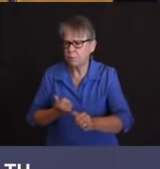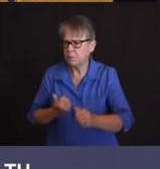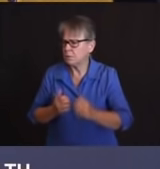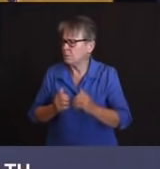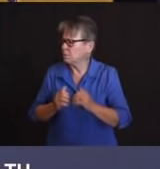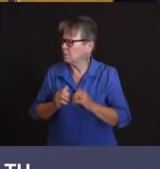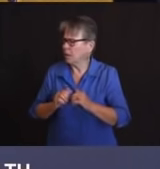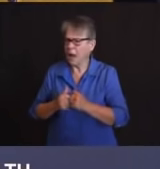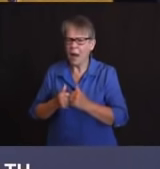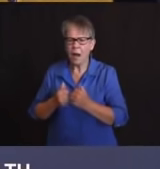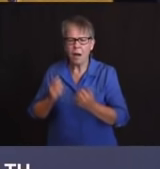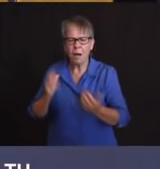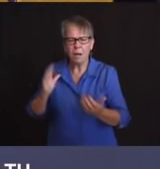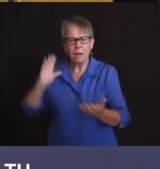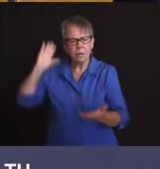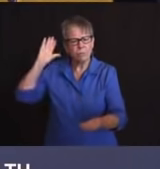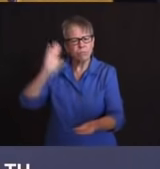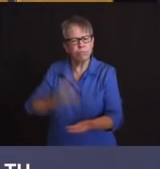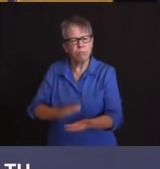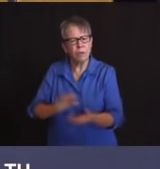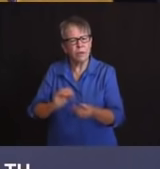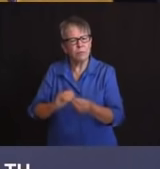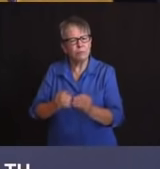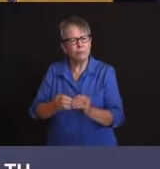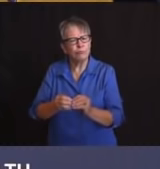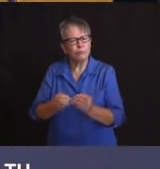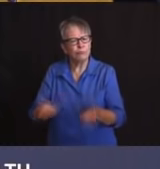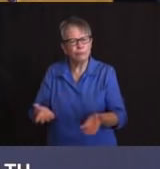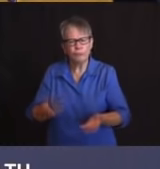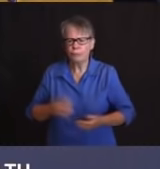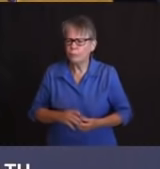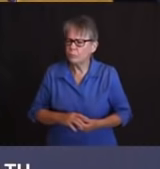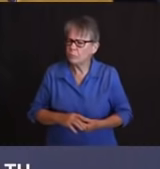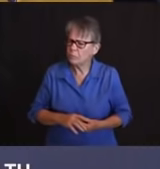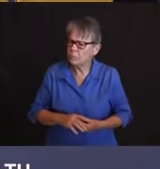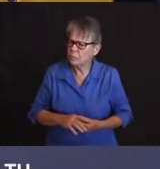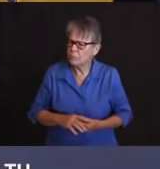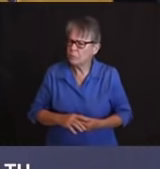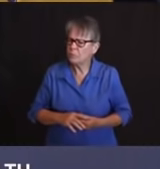or us how businesses that are switched to PMAs are beholden or